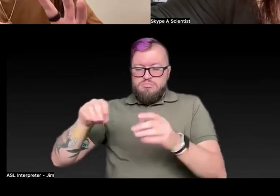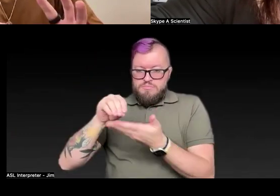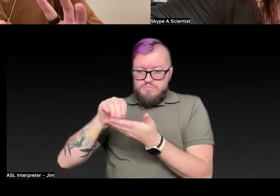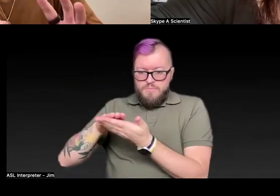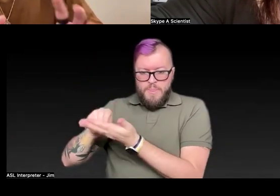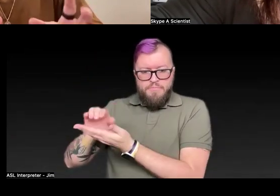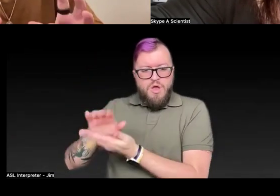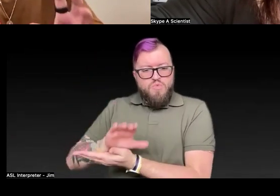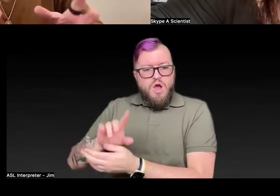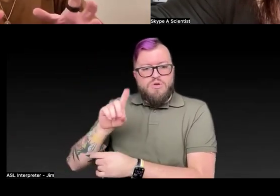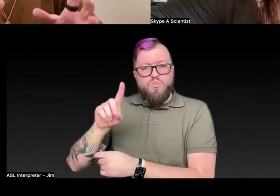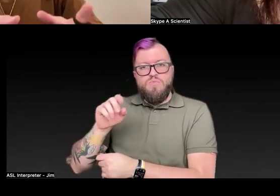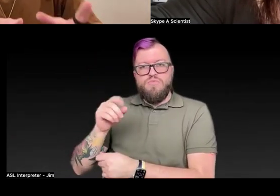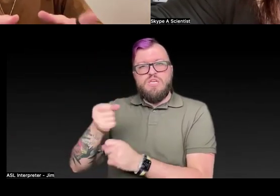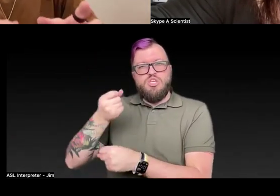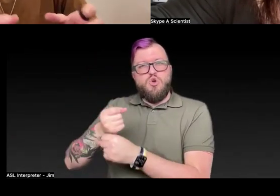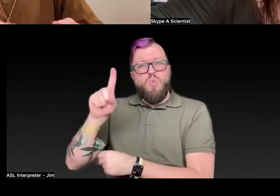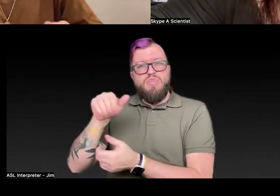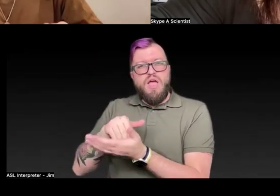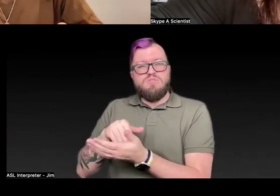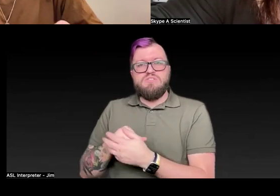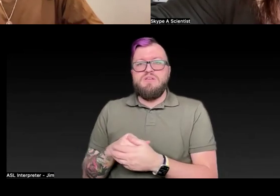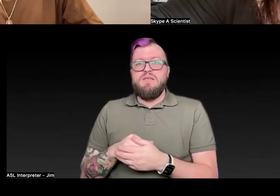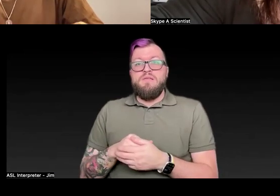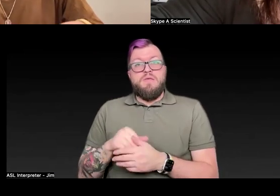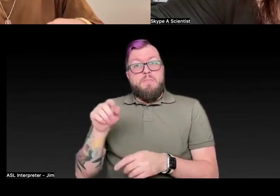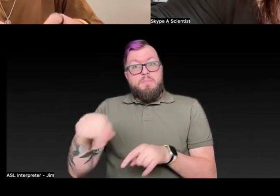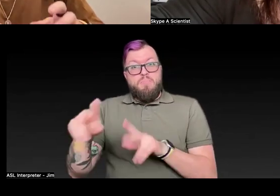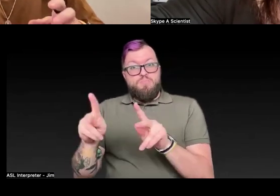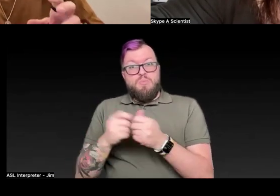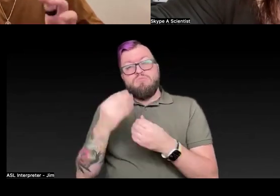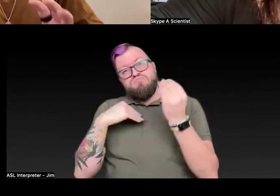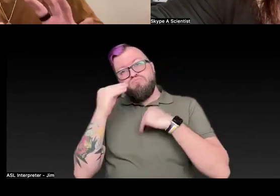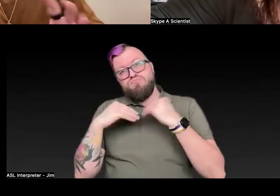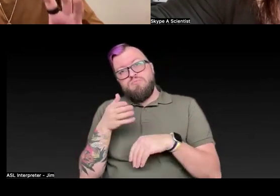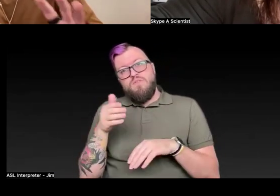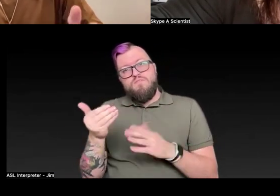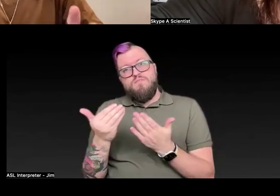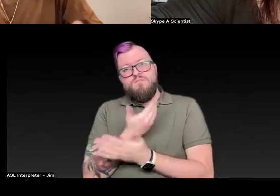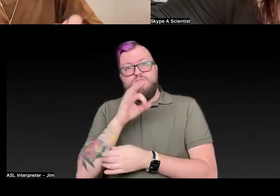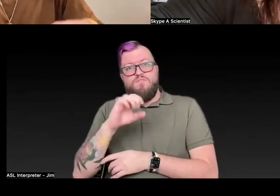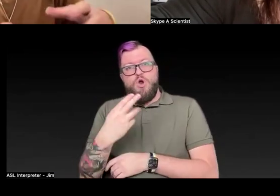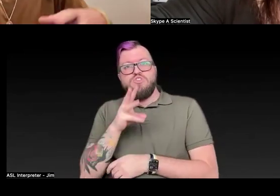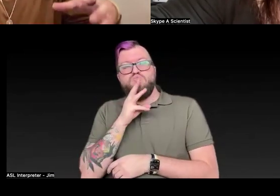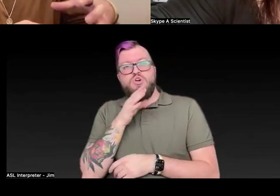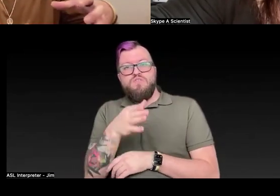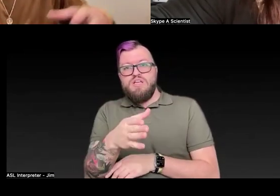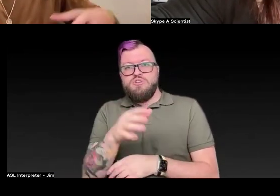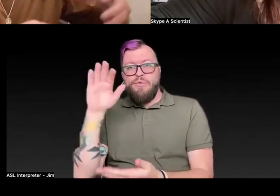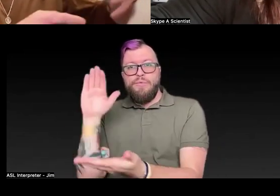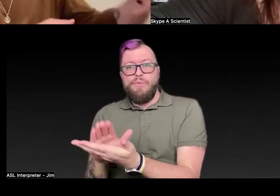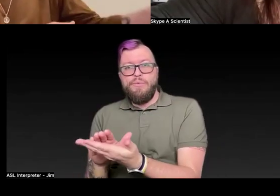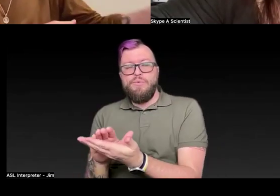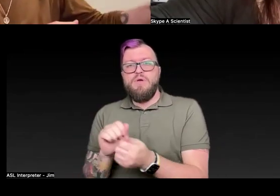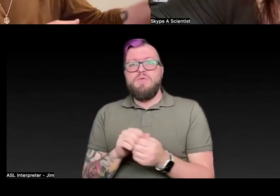the English really like consumption of freshwater fish drops off a lot. Freshwater fish remains start disappearing, and they start eating a lot. They start